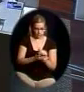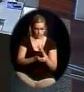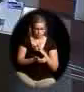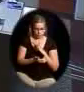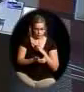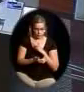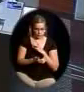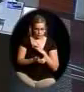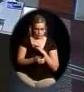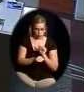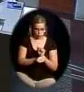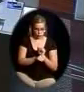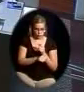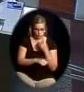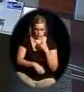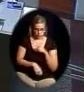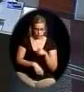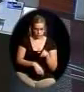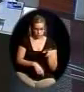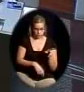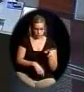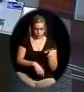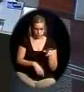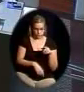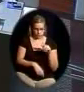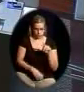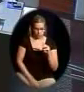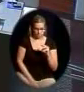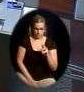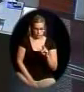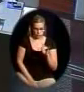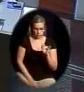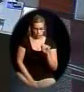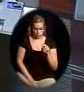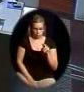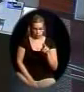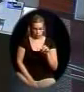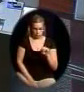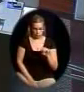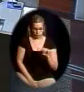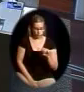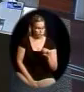for, I'm assuming it for Mr. Gilmore and Ms. Ashley, it's working for them, so.